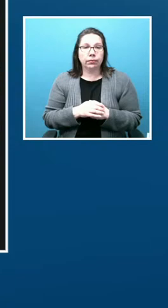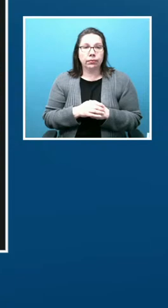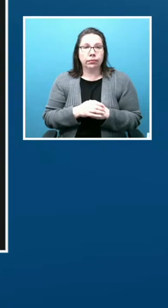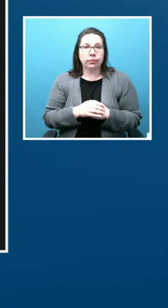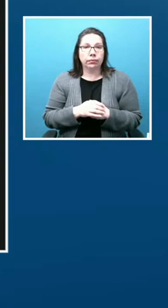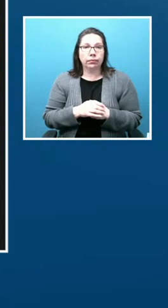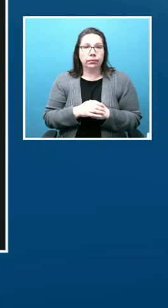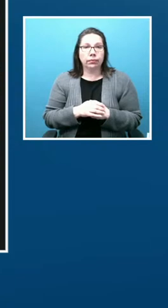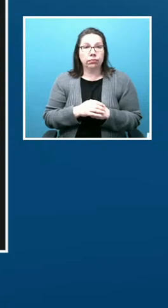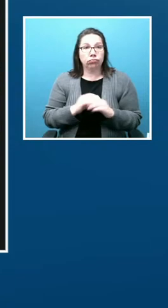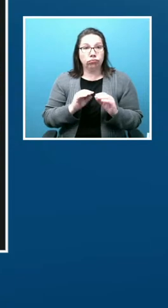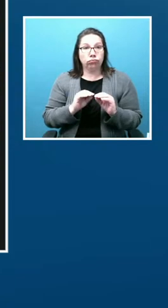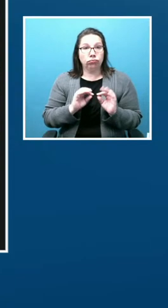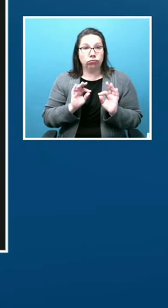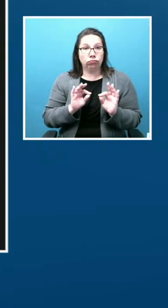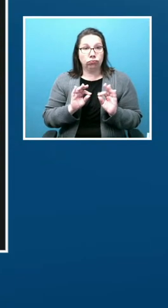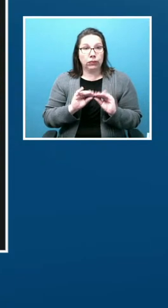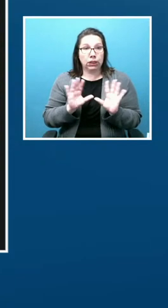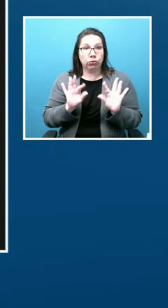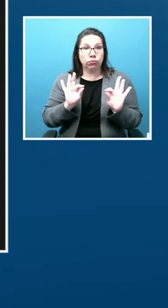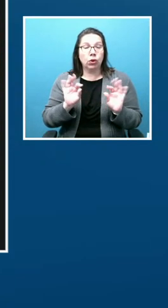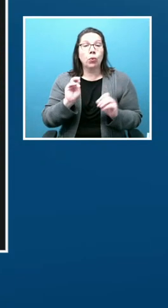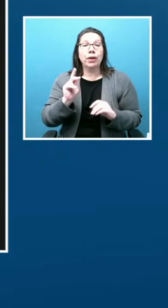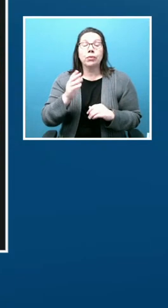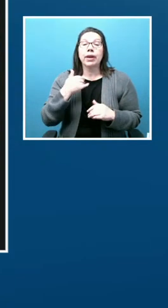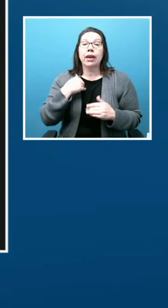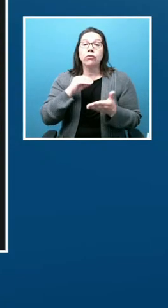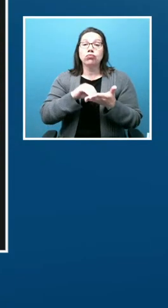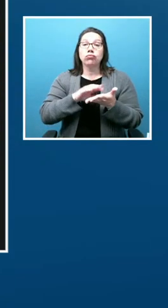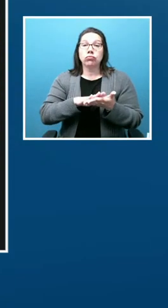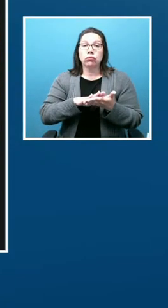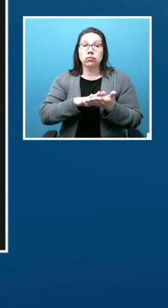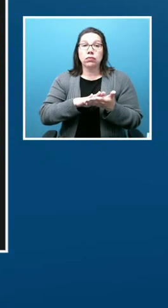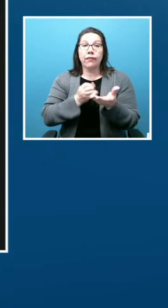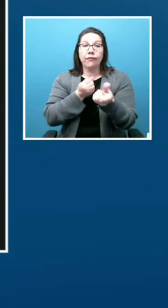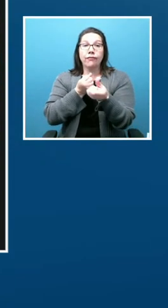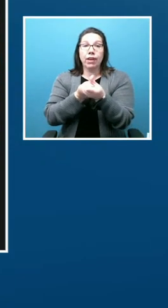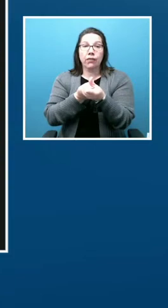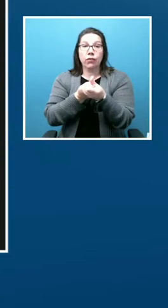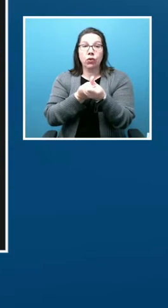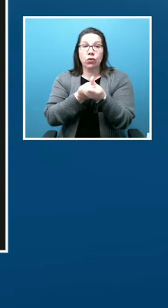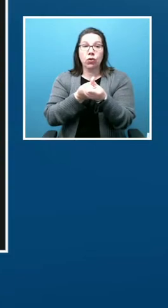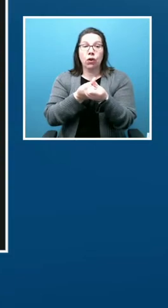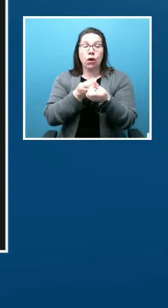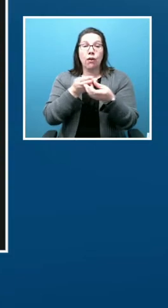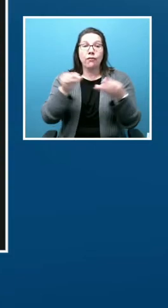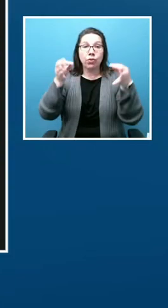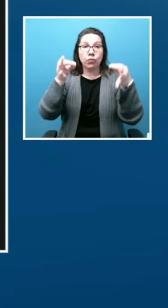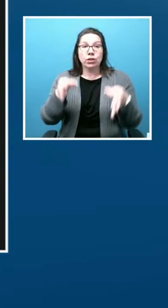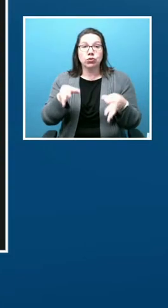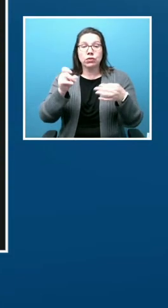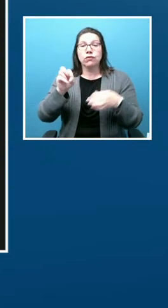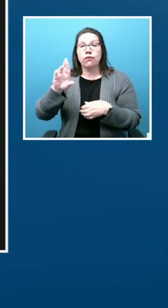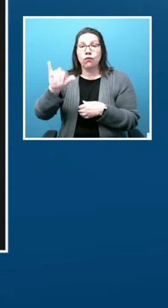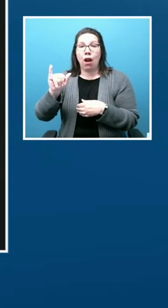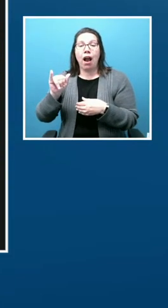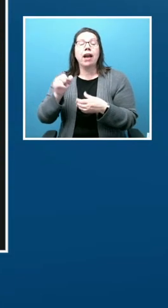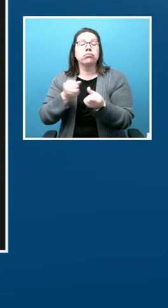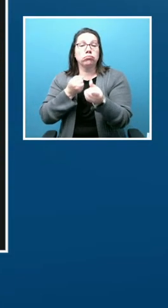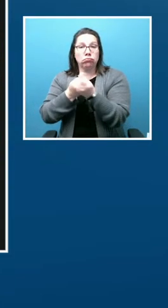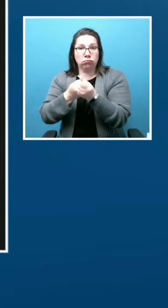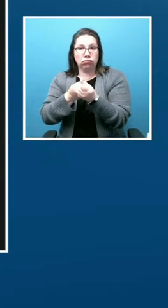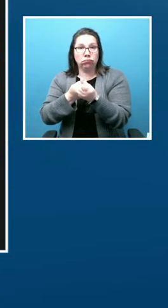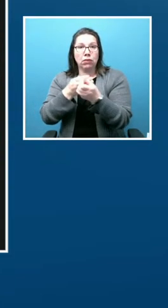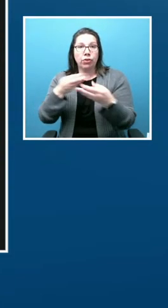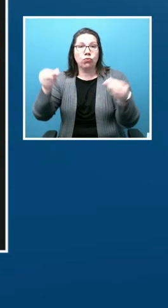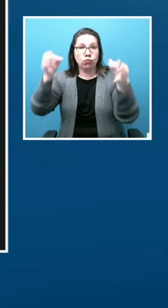that clear? Yes, thank you. We have you down for in favor of the resolution and Mr. Fry in favor of the resolution.